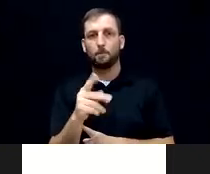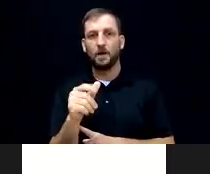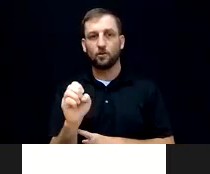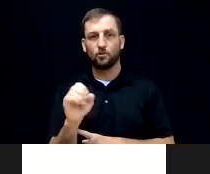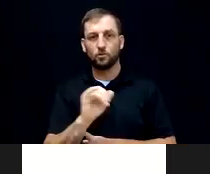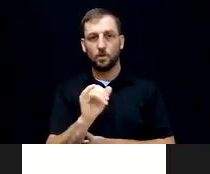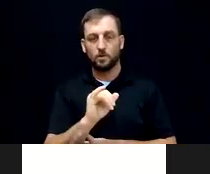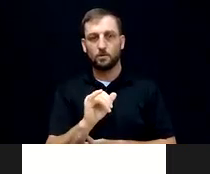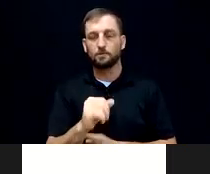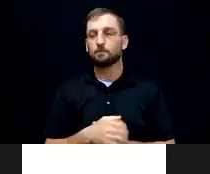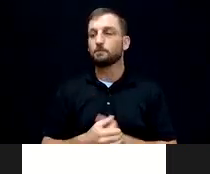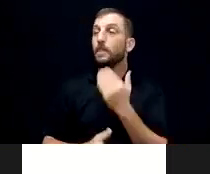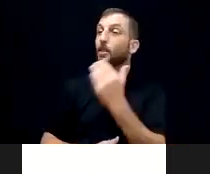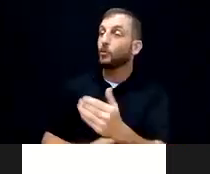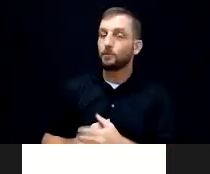Okay, thank you.